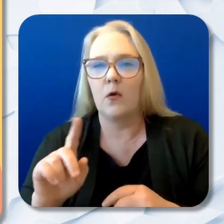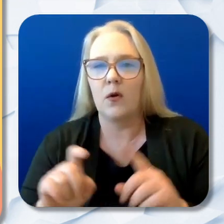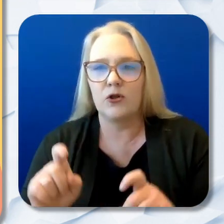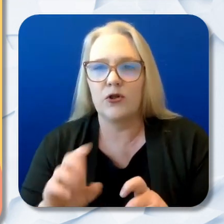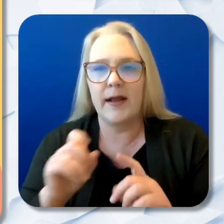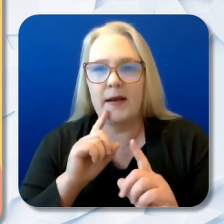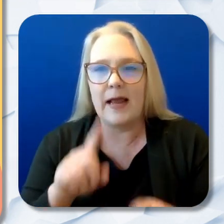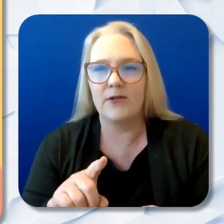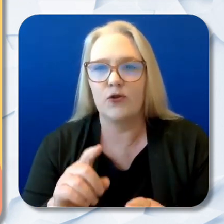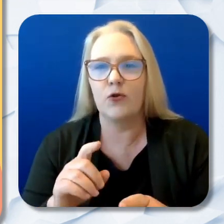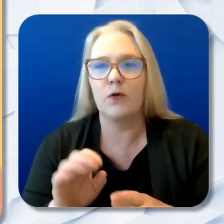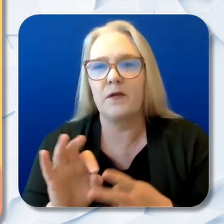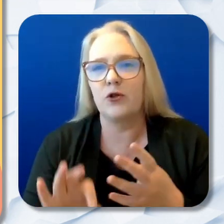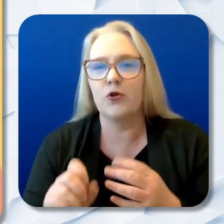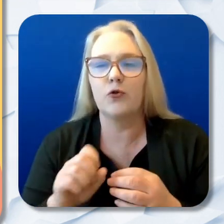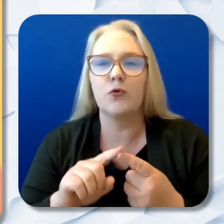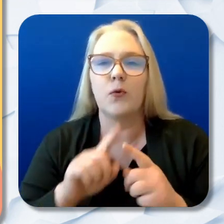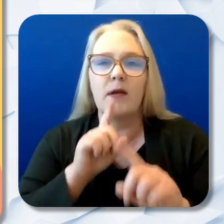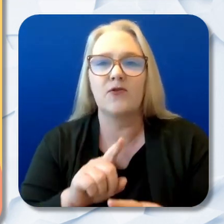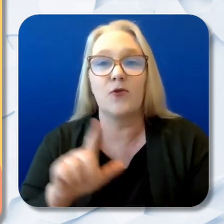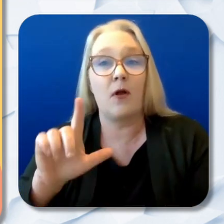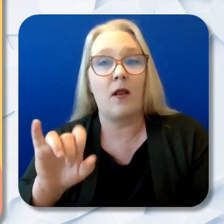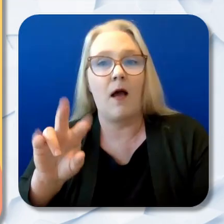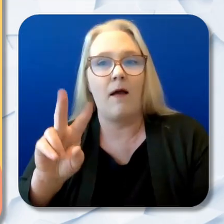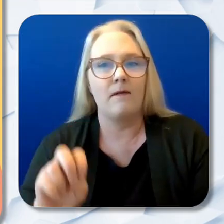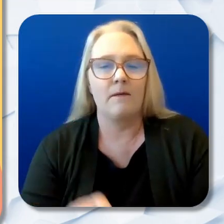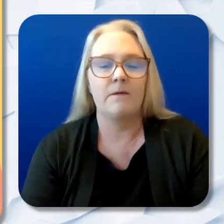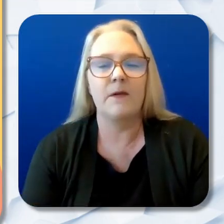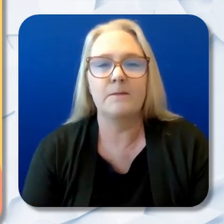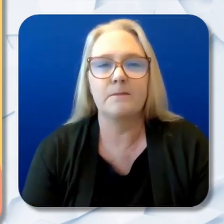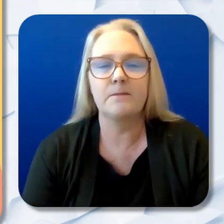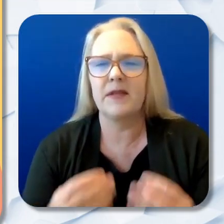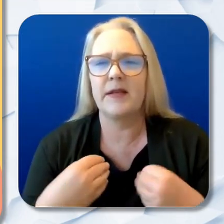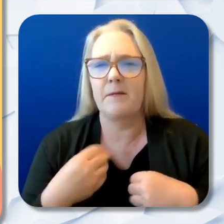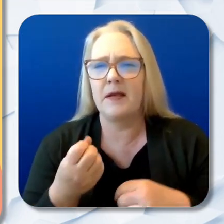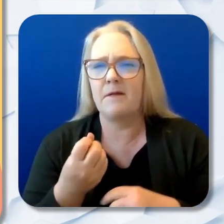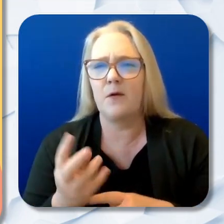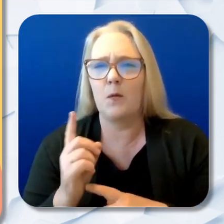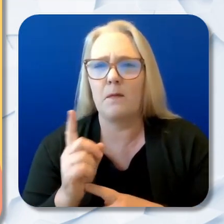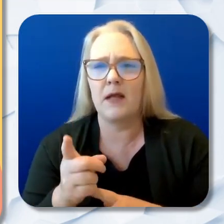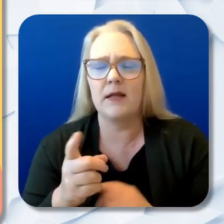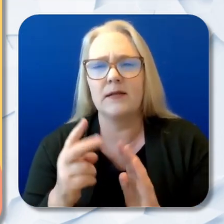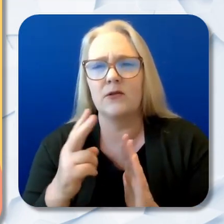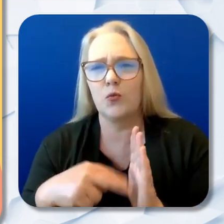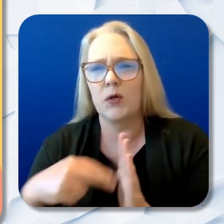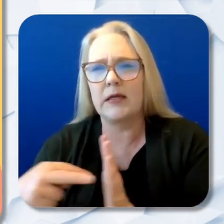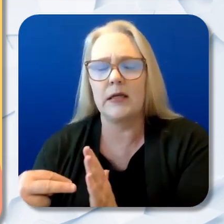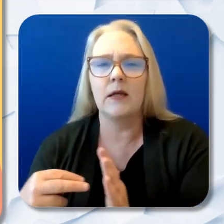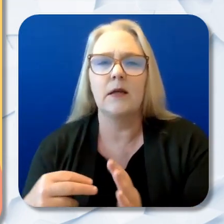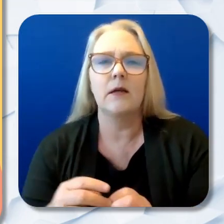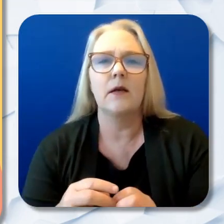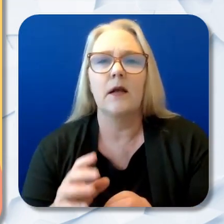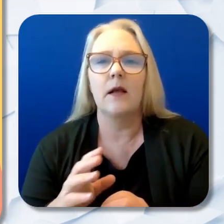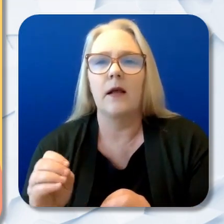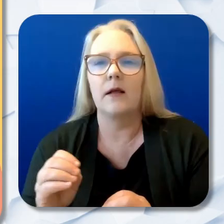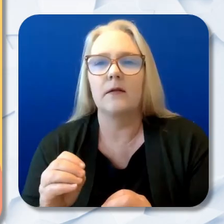feature to answer some of these questions live. You can just give me a few minutes to read through some of them and